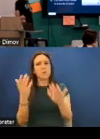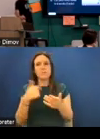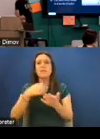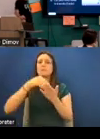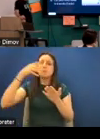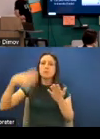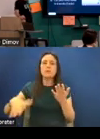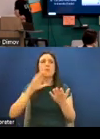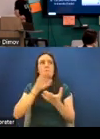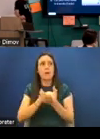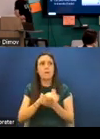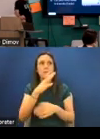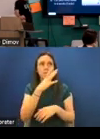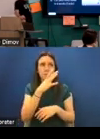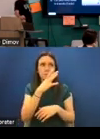and then a mother,